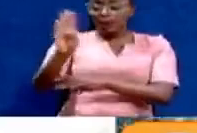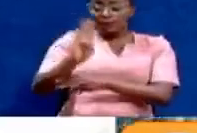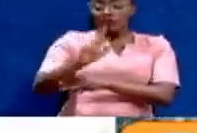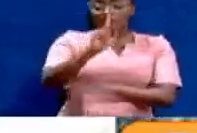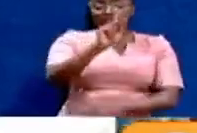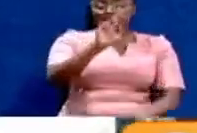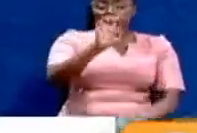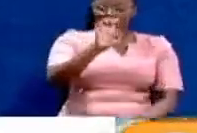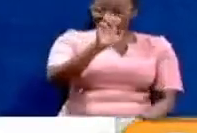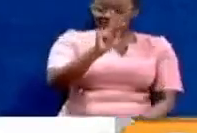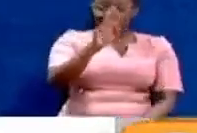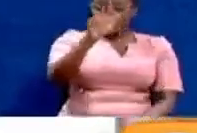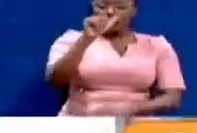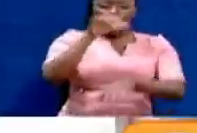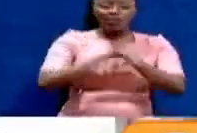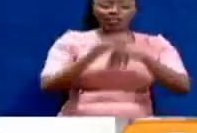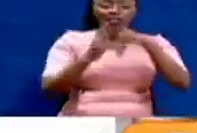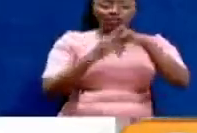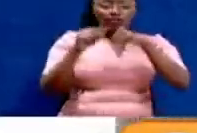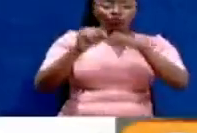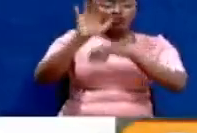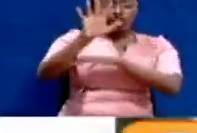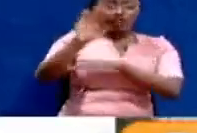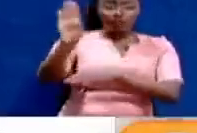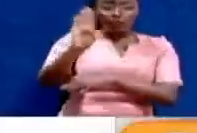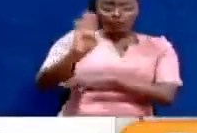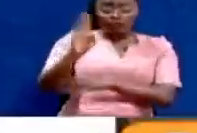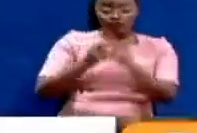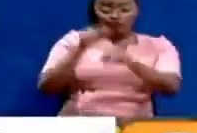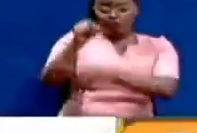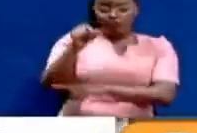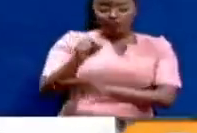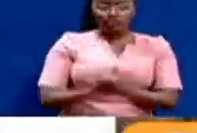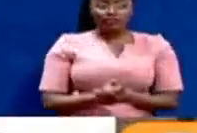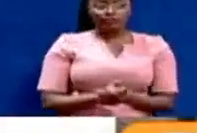Kenya Revenue Authority netting an estimated 7.5 billion shillings out of this.